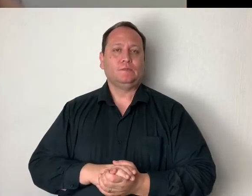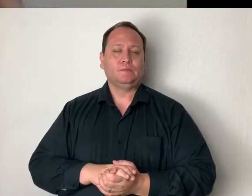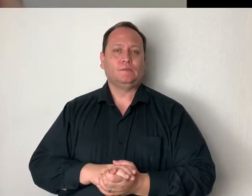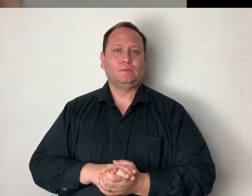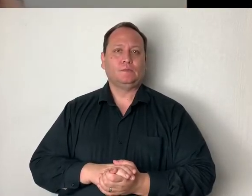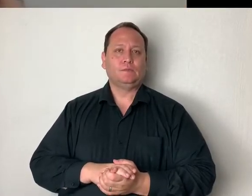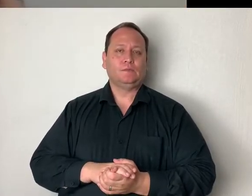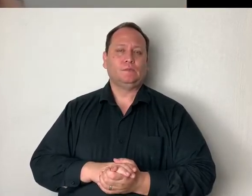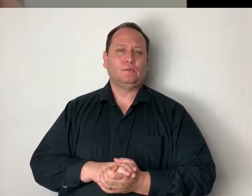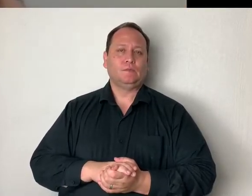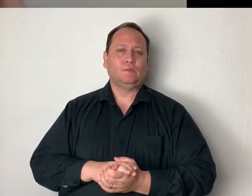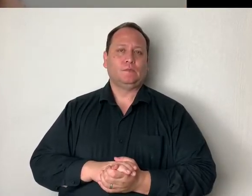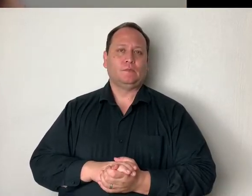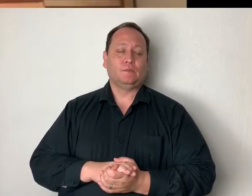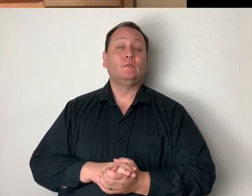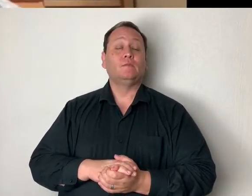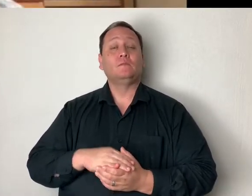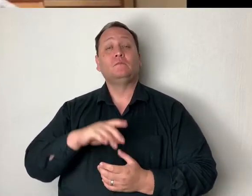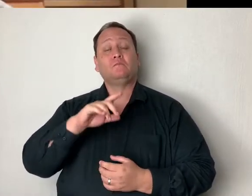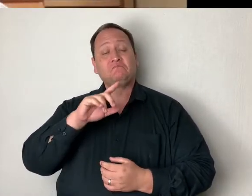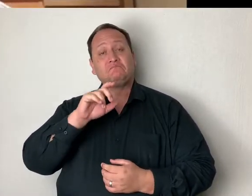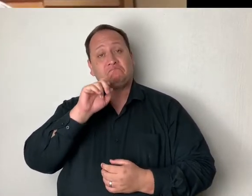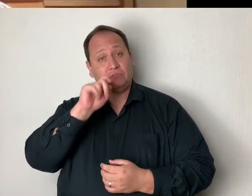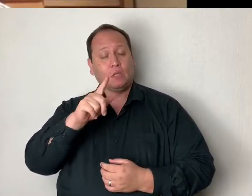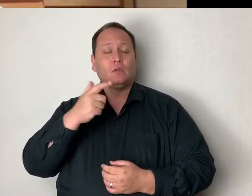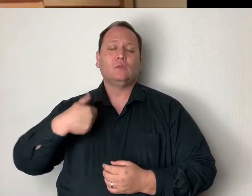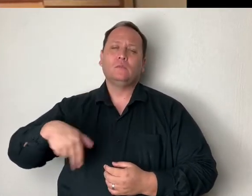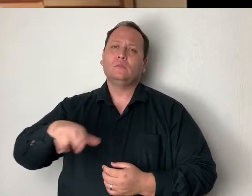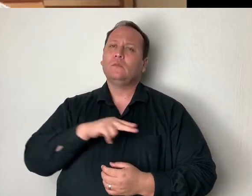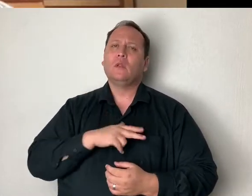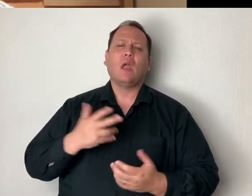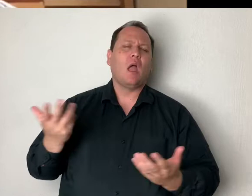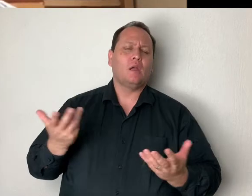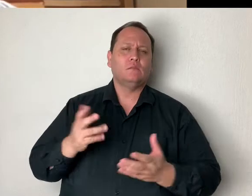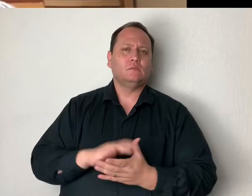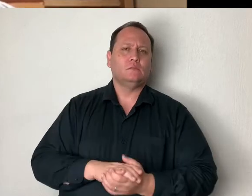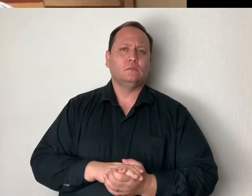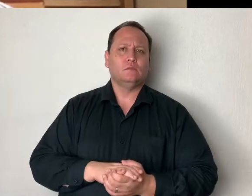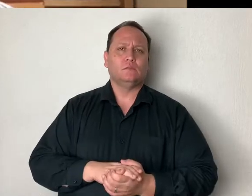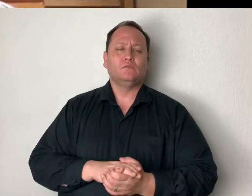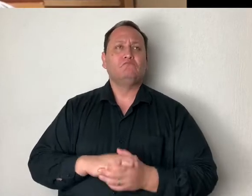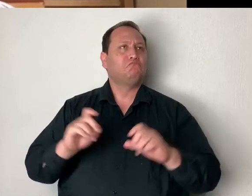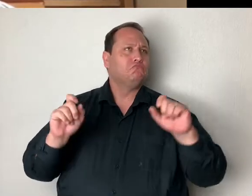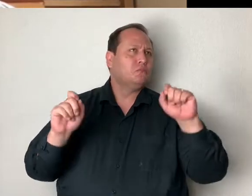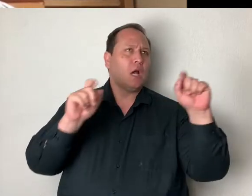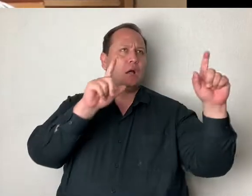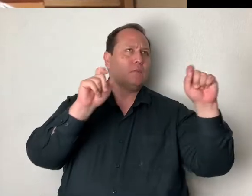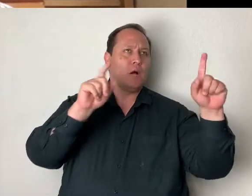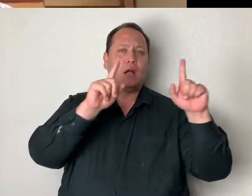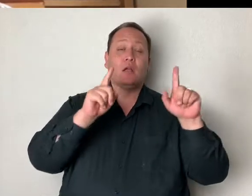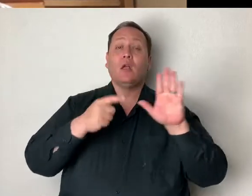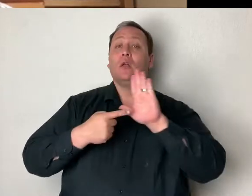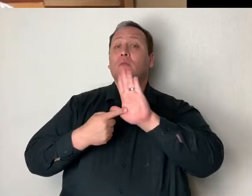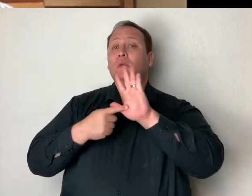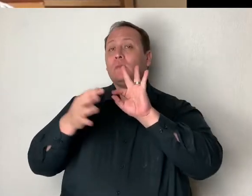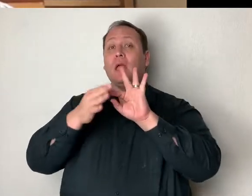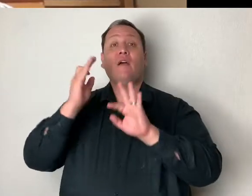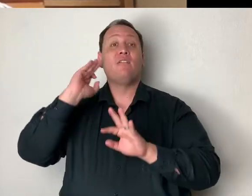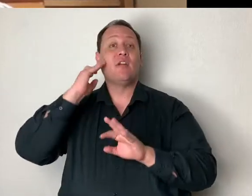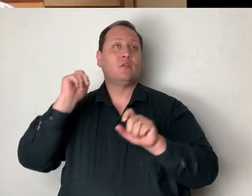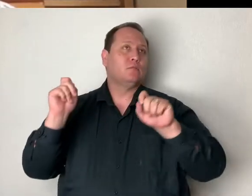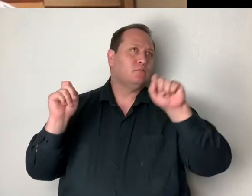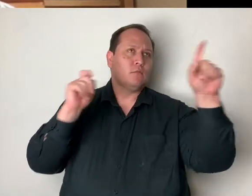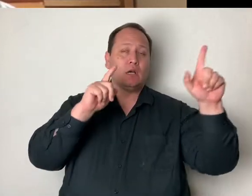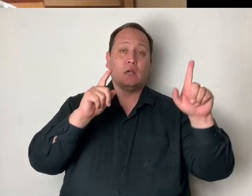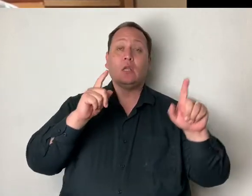Y vamos a estar subiendo la presentación a Facebook. We're going to be live streaming